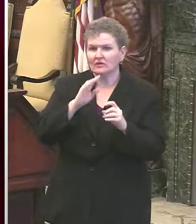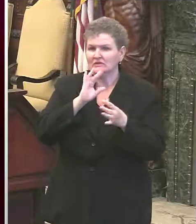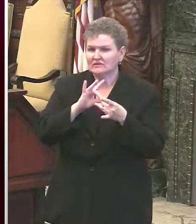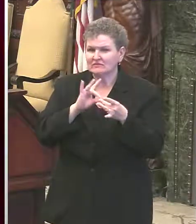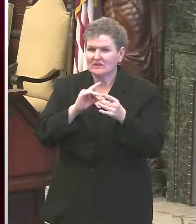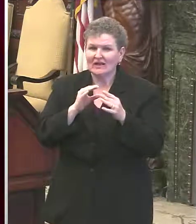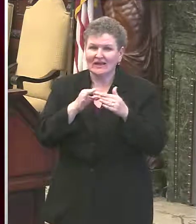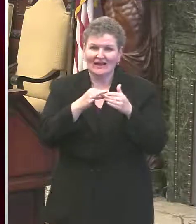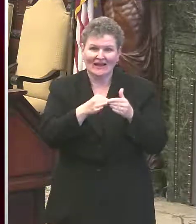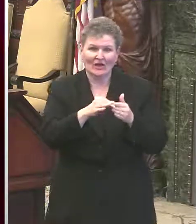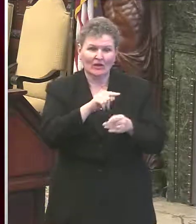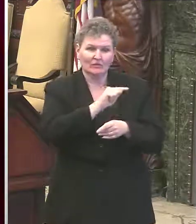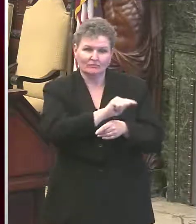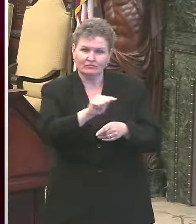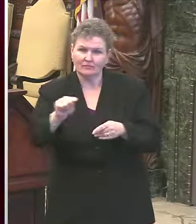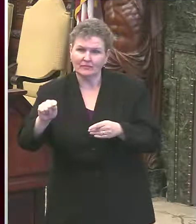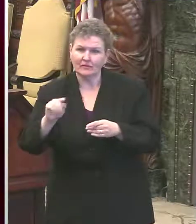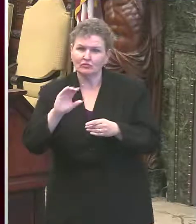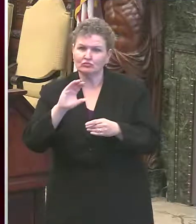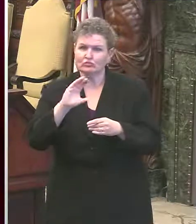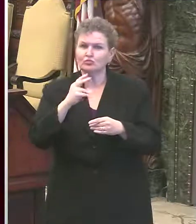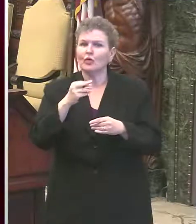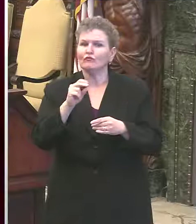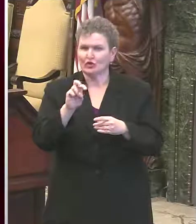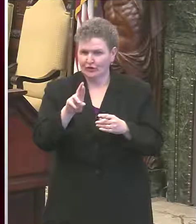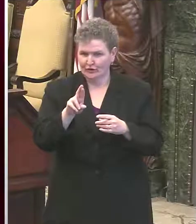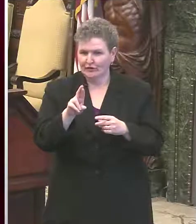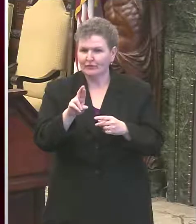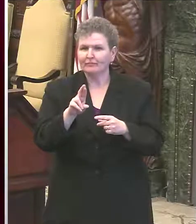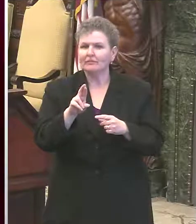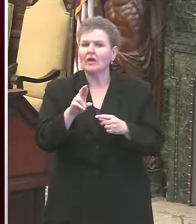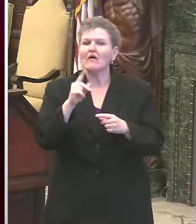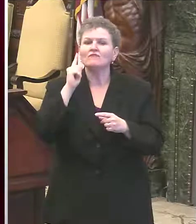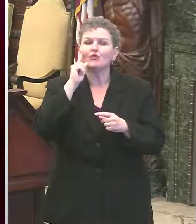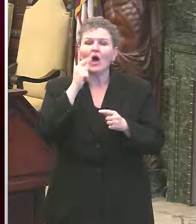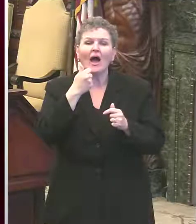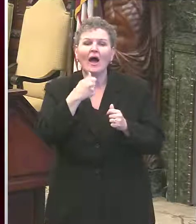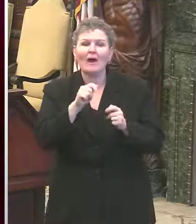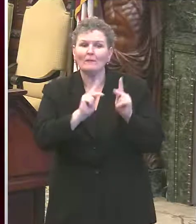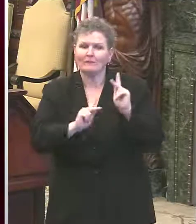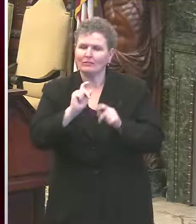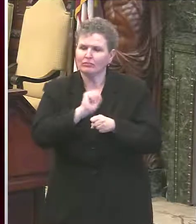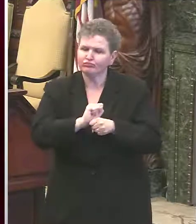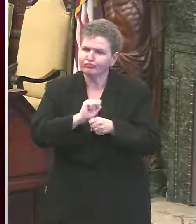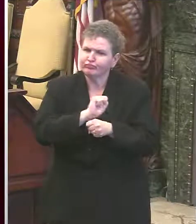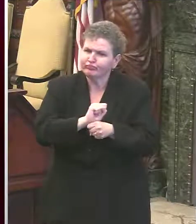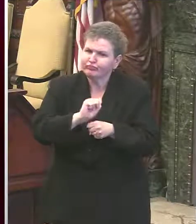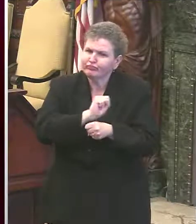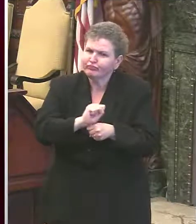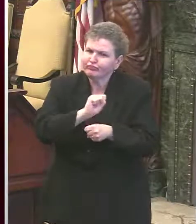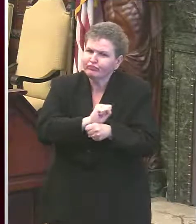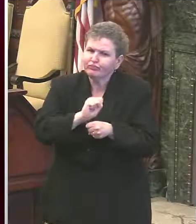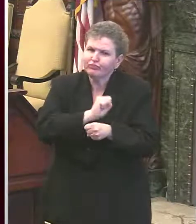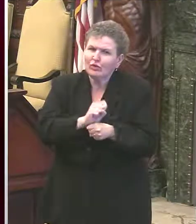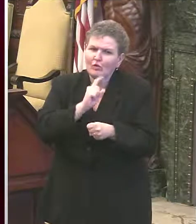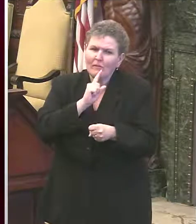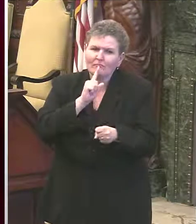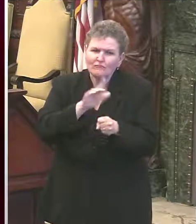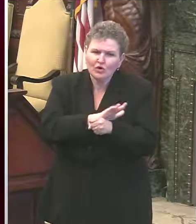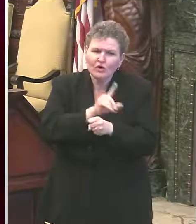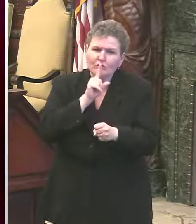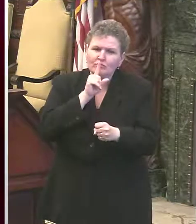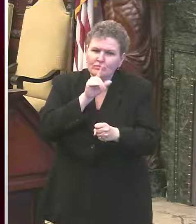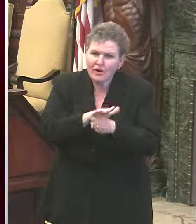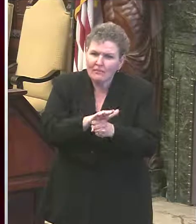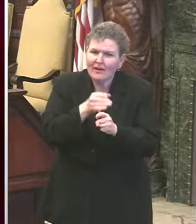congressional delegation for their incredible leadership. But for the full promise of these benefits to be felt, Philadelphians will need to